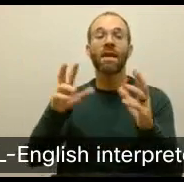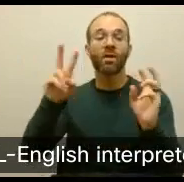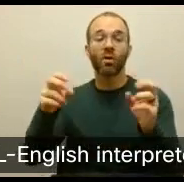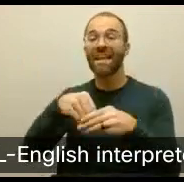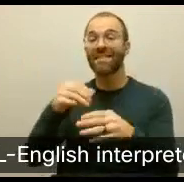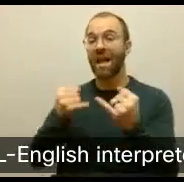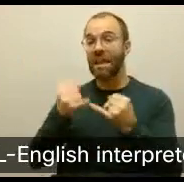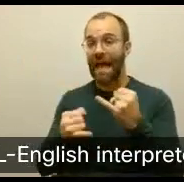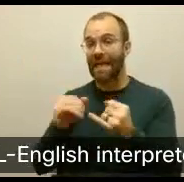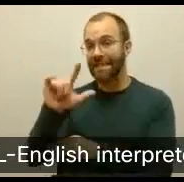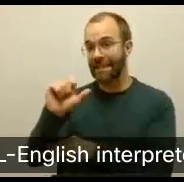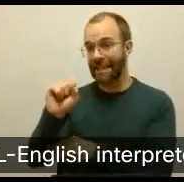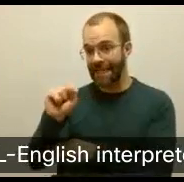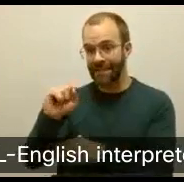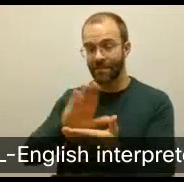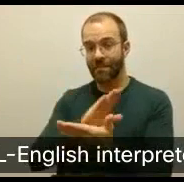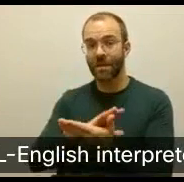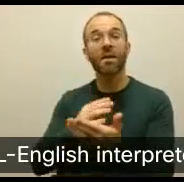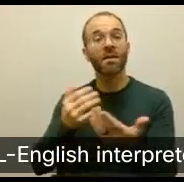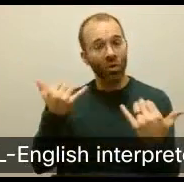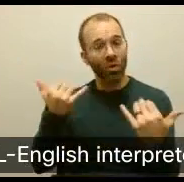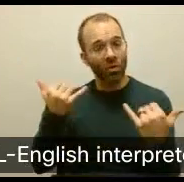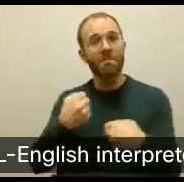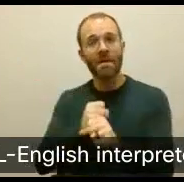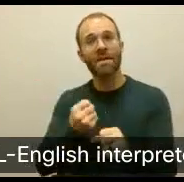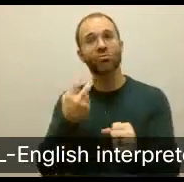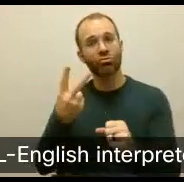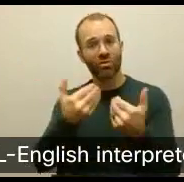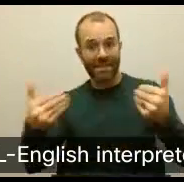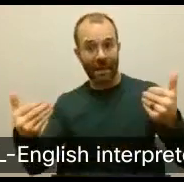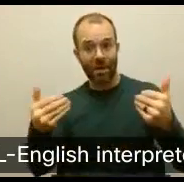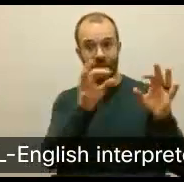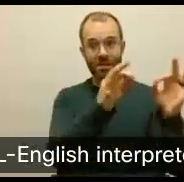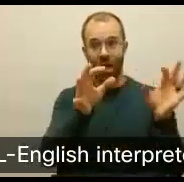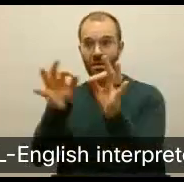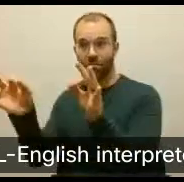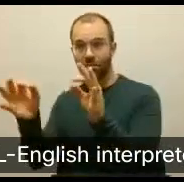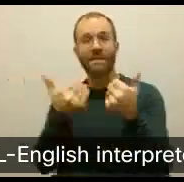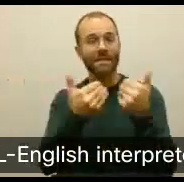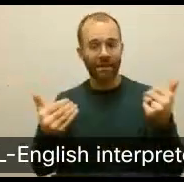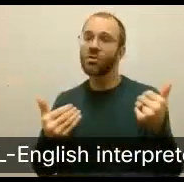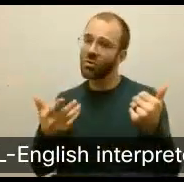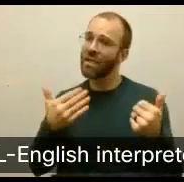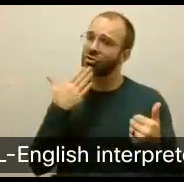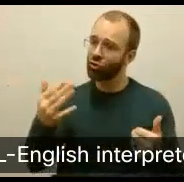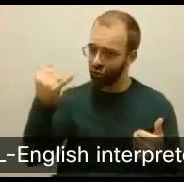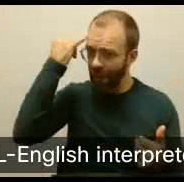two sentences where there was one before, right? It was a longer sentence and they have created two, so that's a step in the right direction.